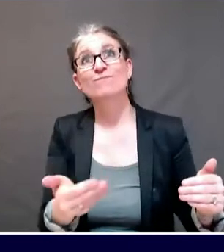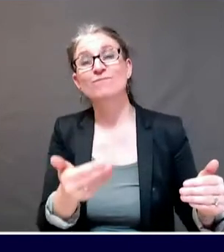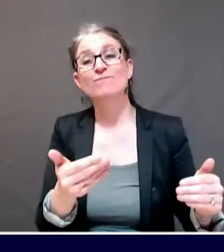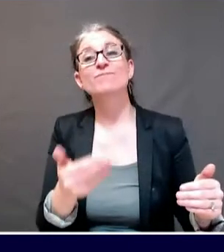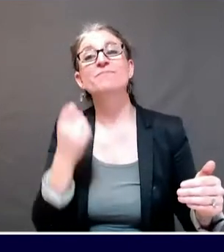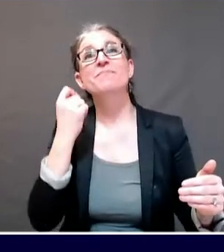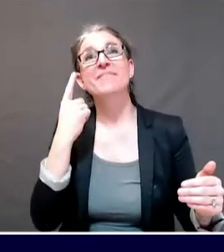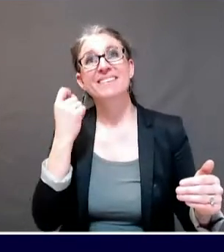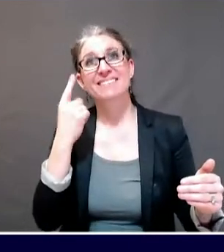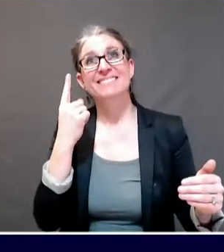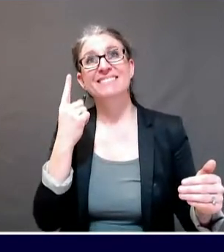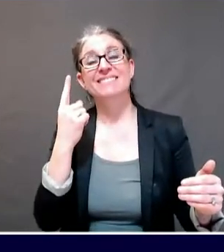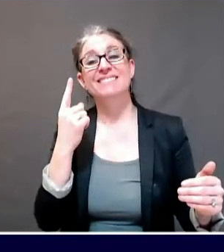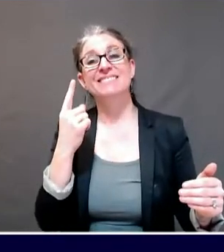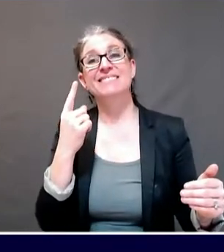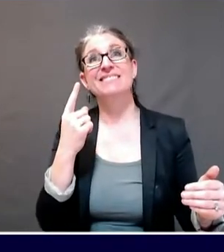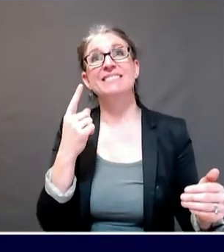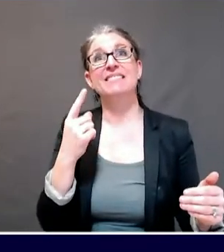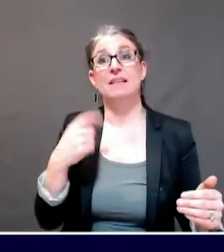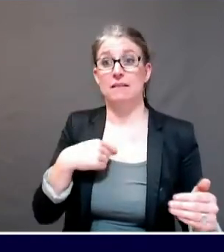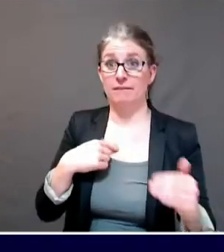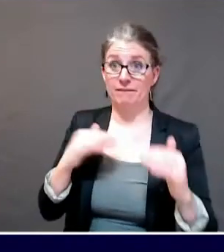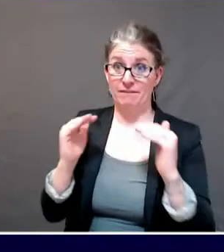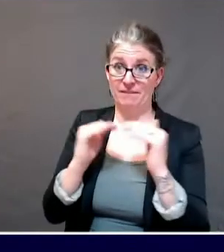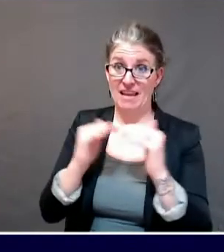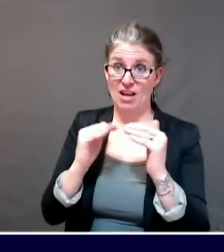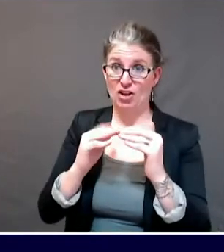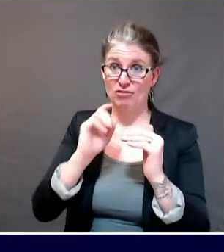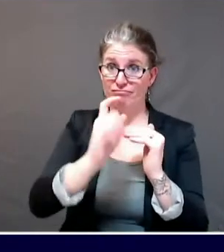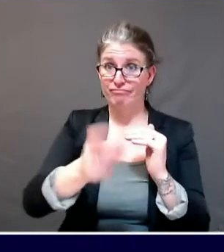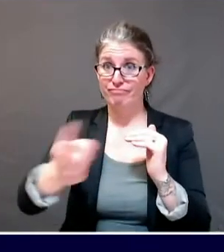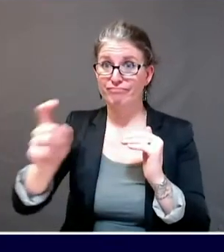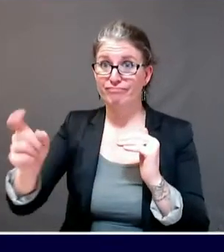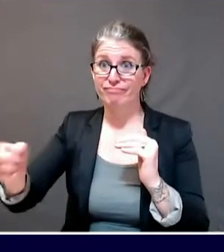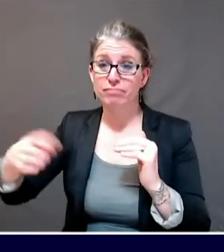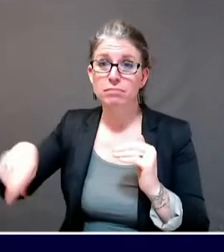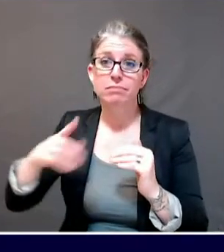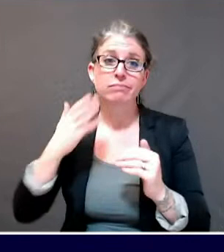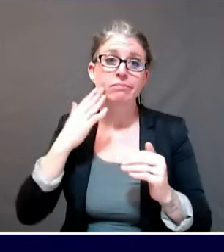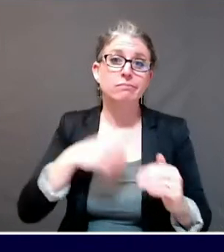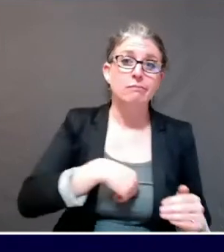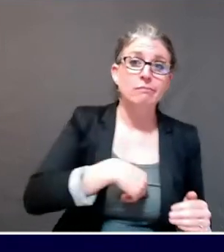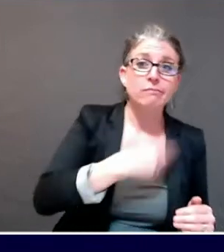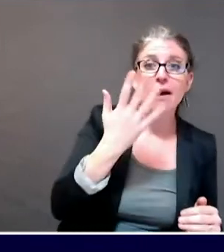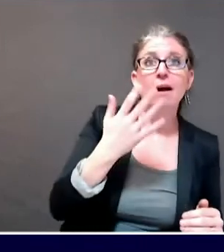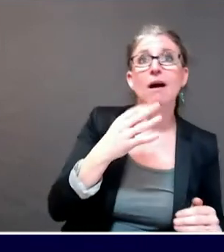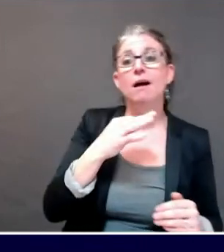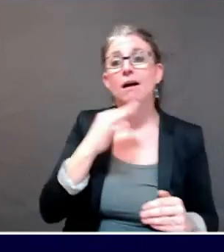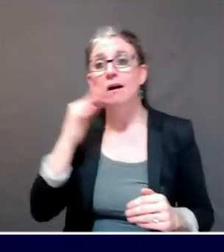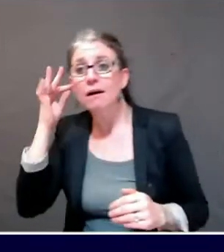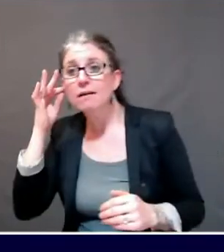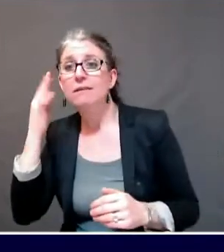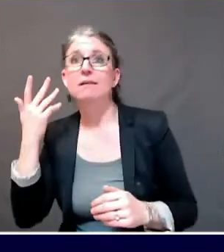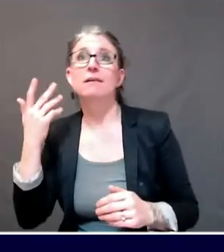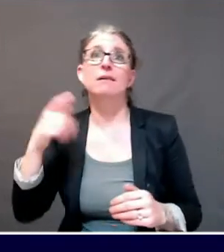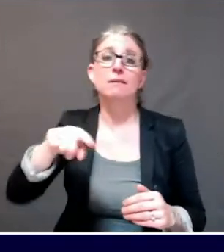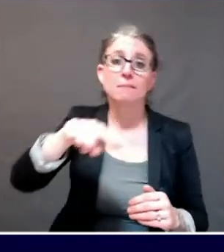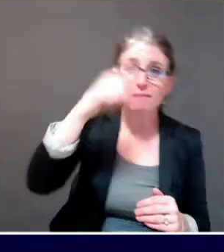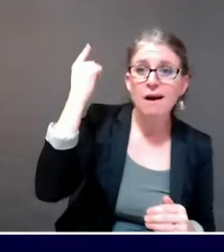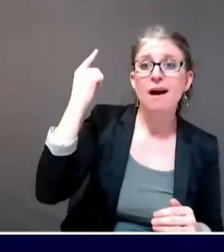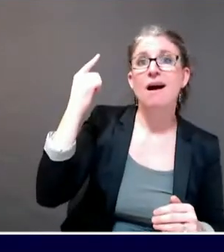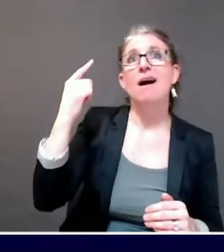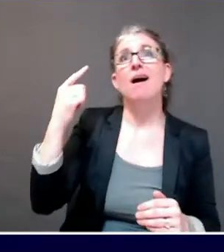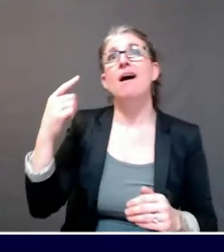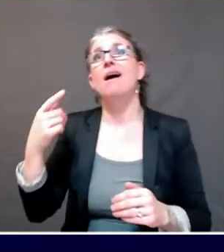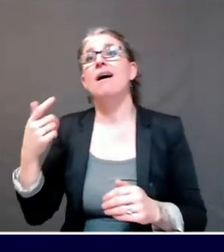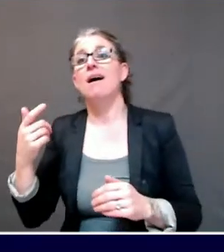of the disease or who are at the highest risk? We always ask ourselves those questions as well. And the news site